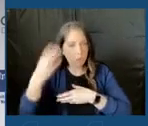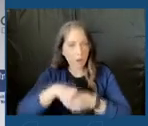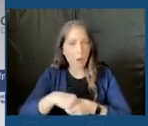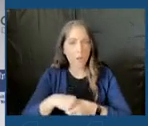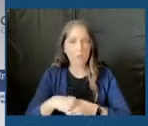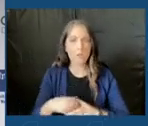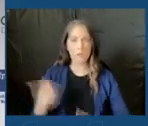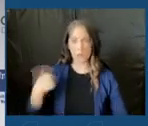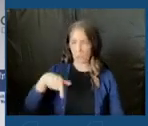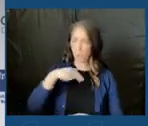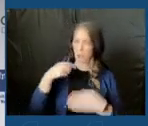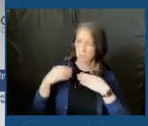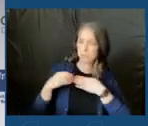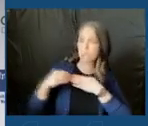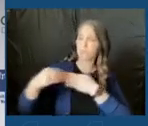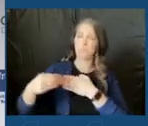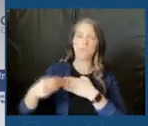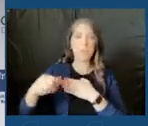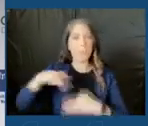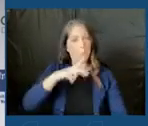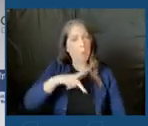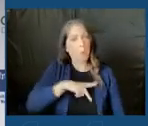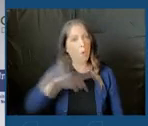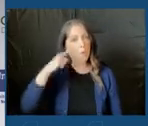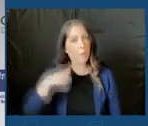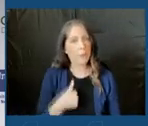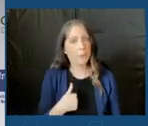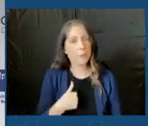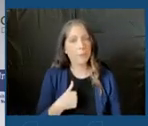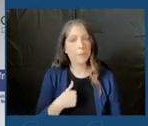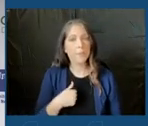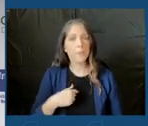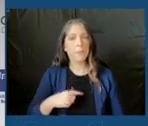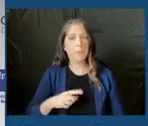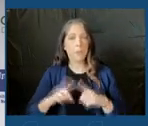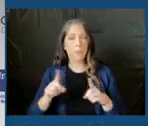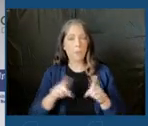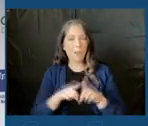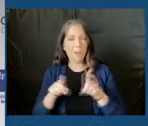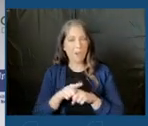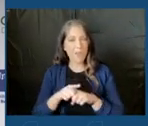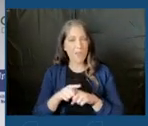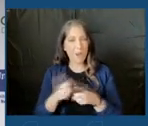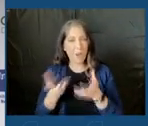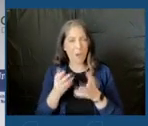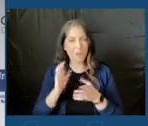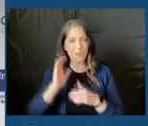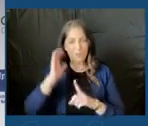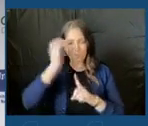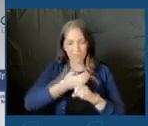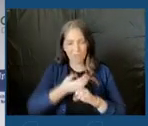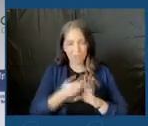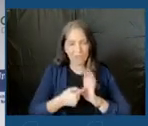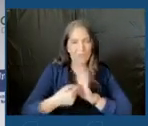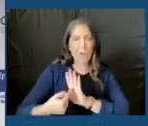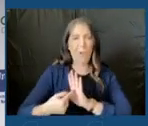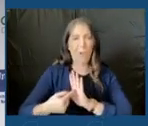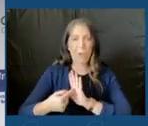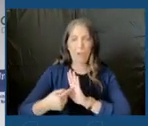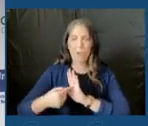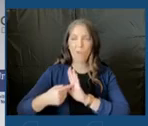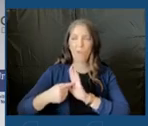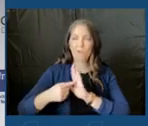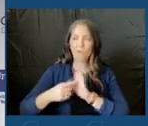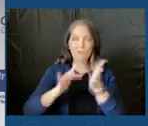me, but it's also living the word of Christ that I was taught. And I know that if I do something for the least